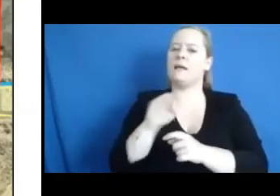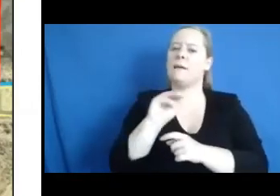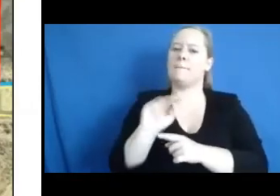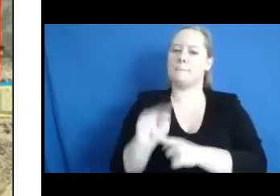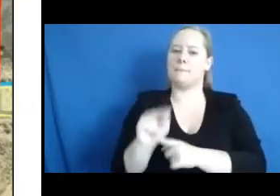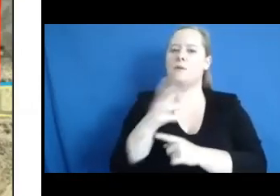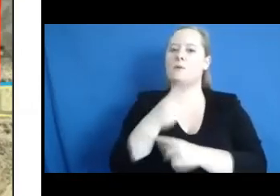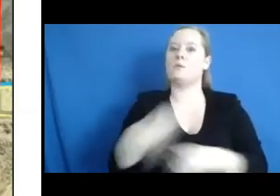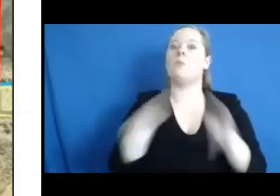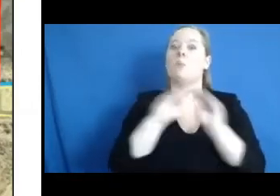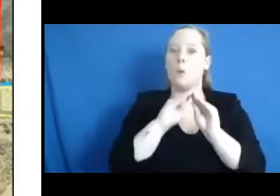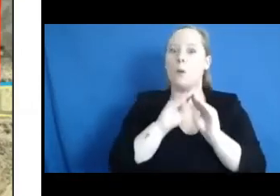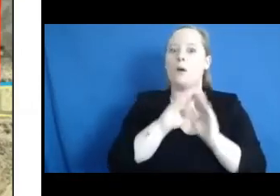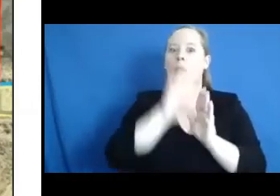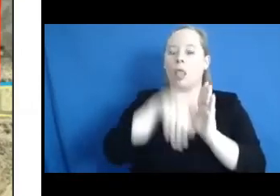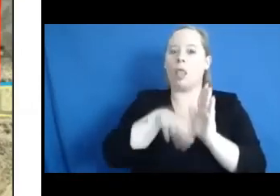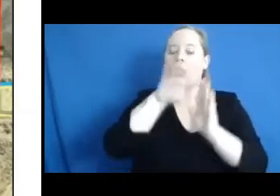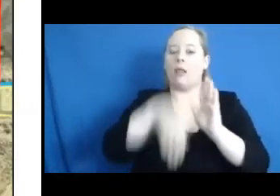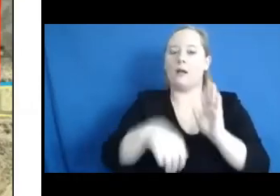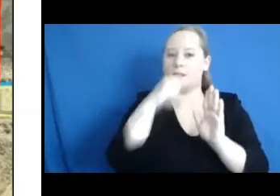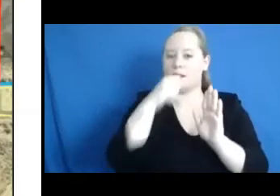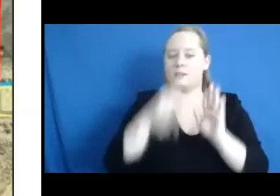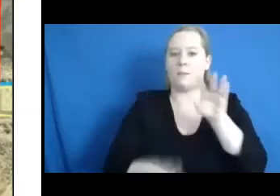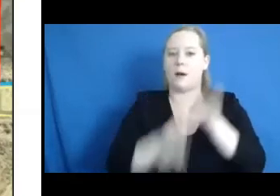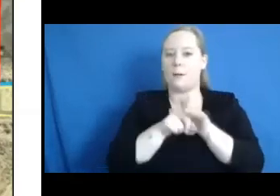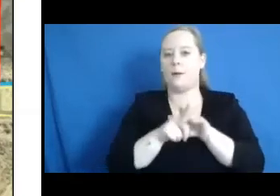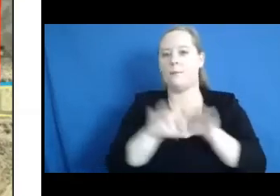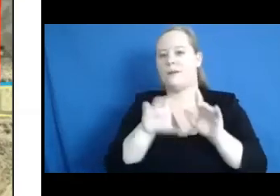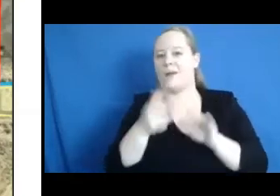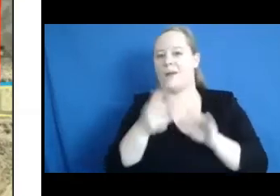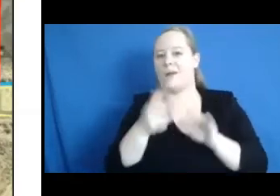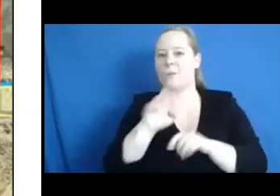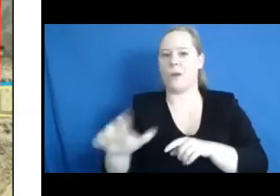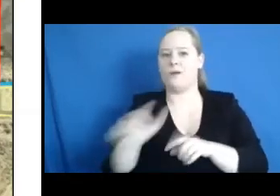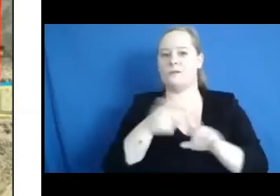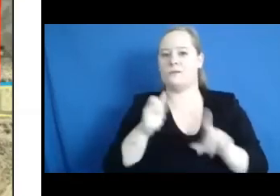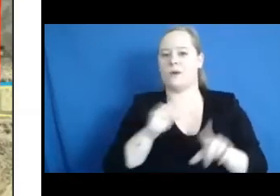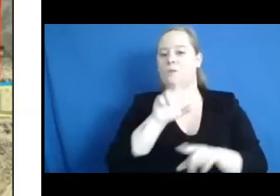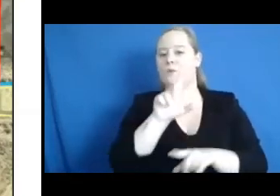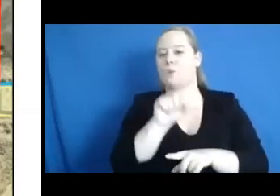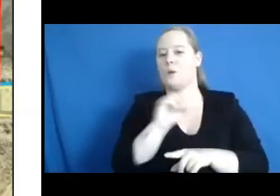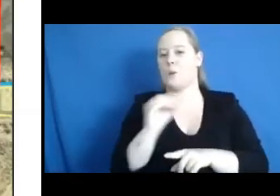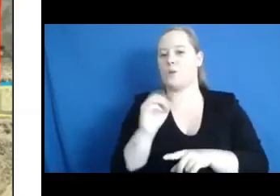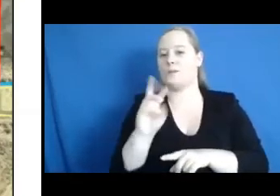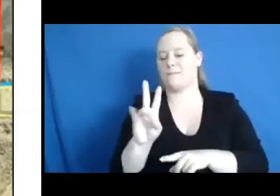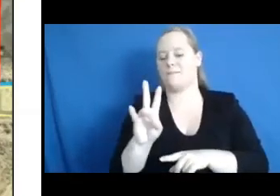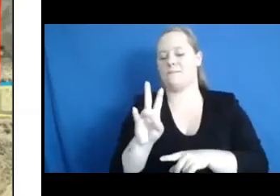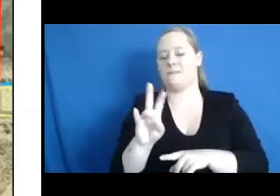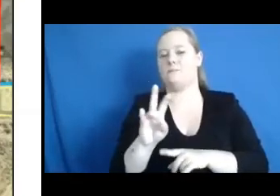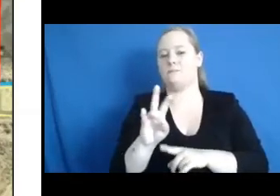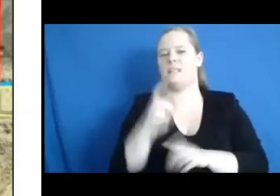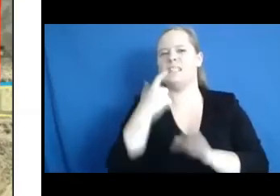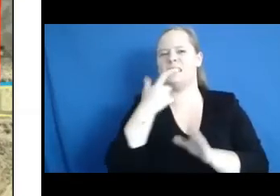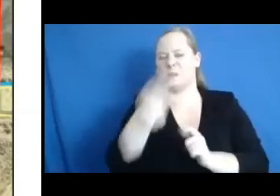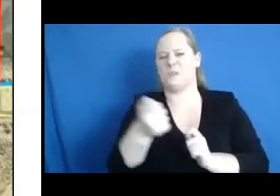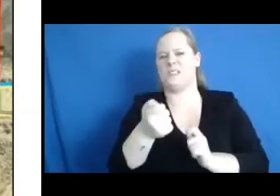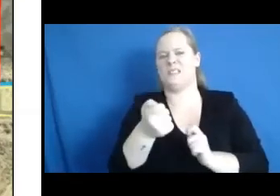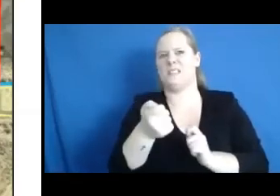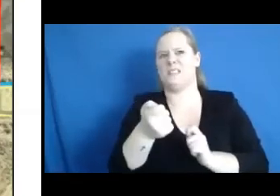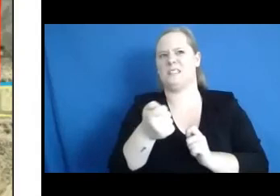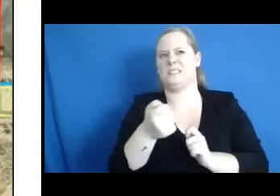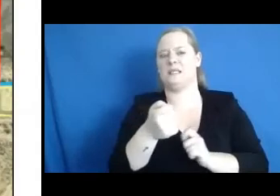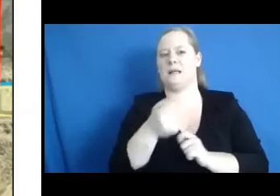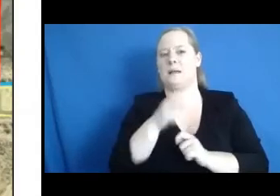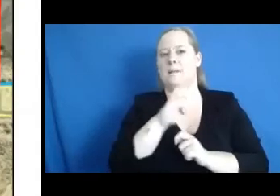2007 that doesn't seem to appear in other wells at the site. So that's interesting to us. This BLM